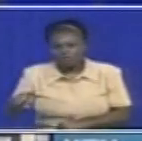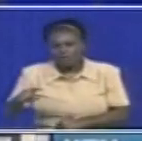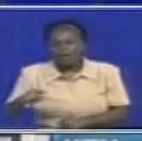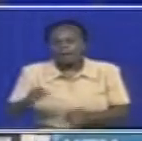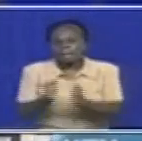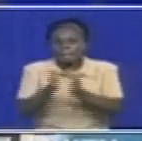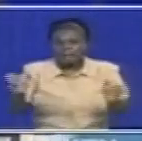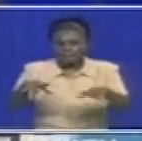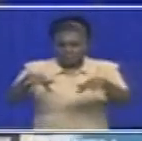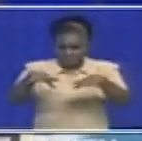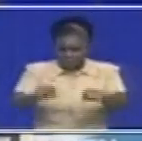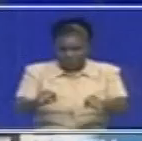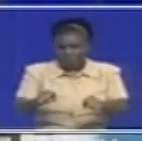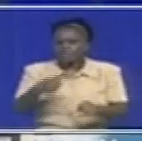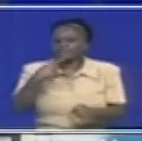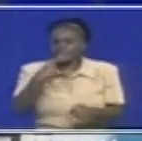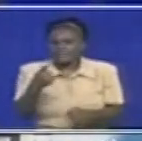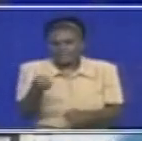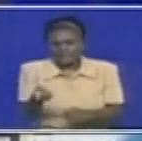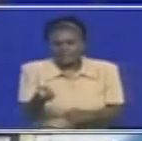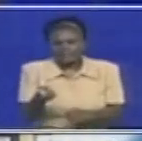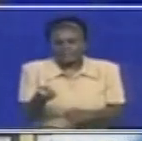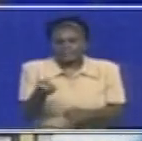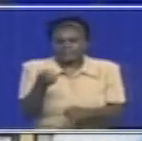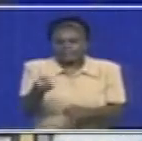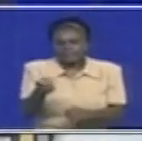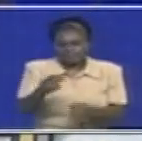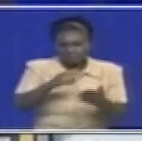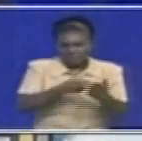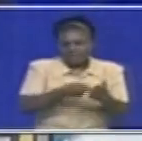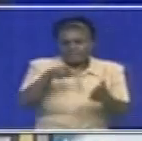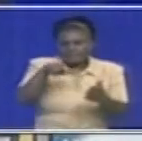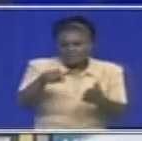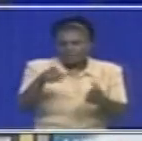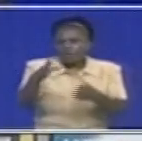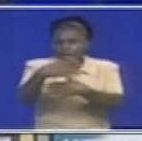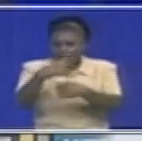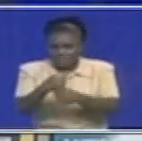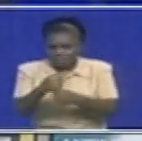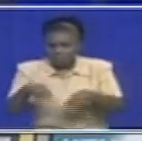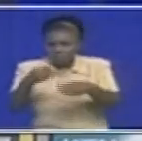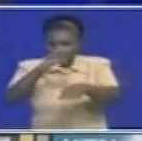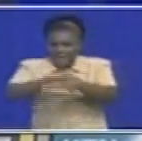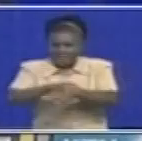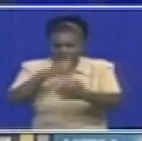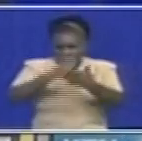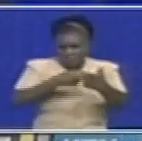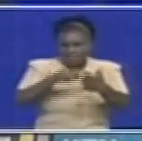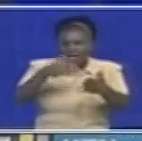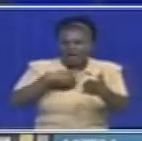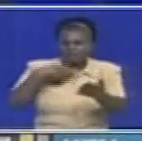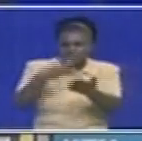Procurement Administrative Review Board annulled the tender on grounds that the company awarded did not have the